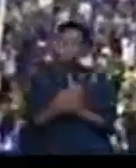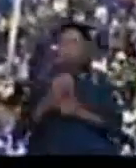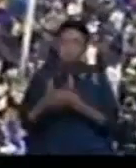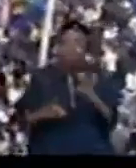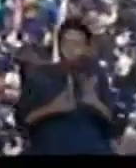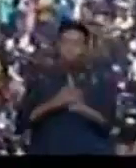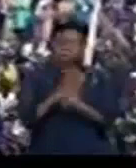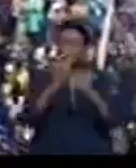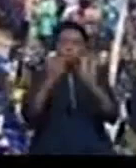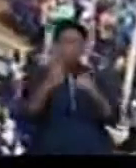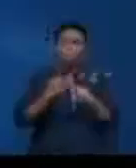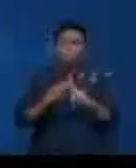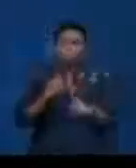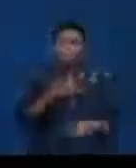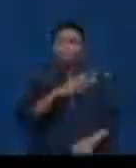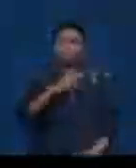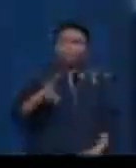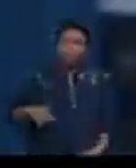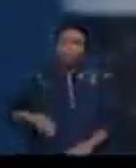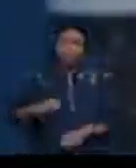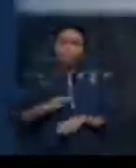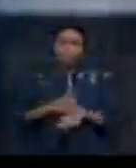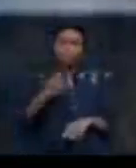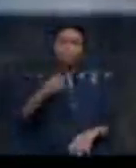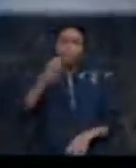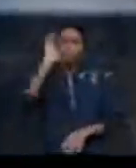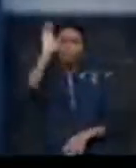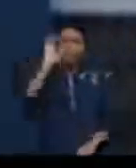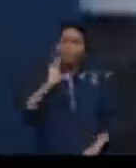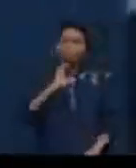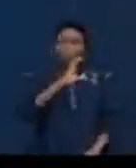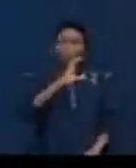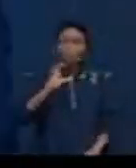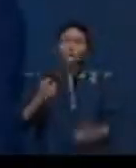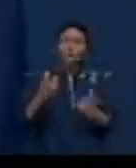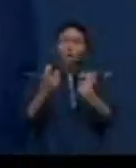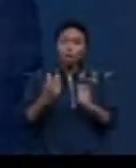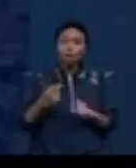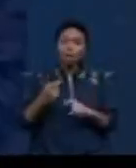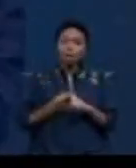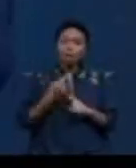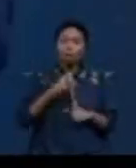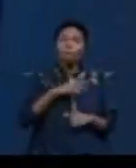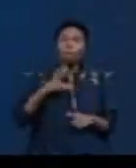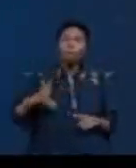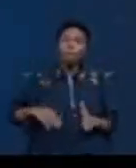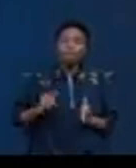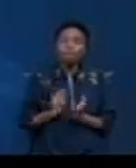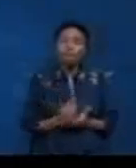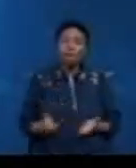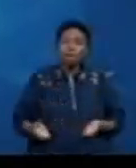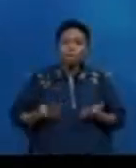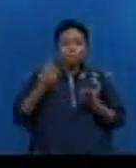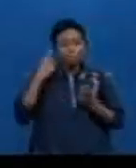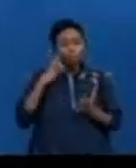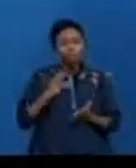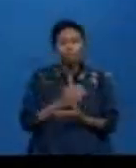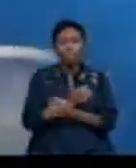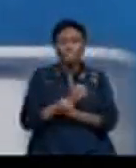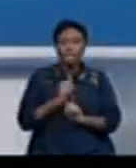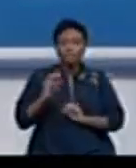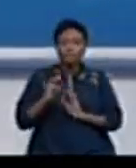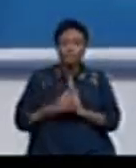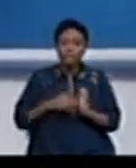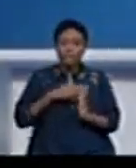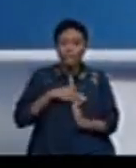the Christ on the cross. Coming in from the Christ who rose up for your salvation and